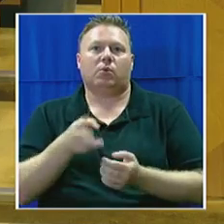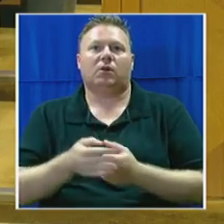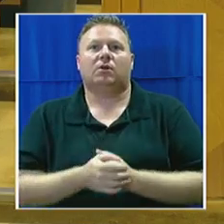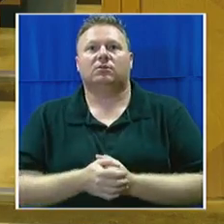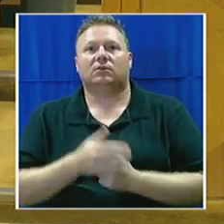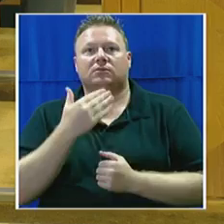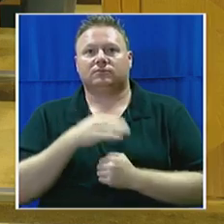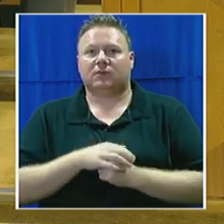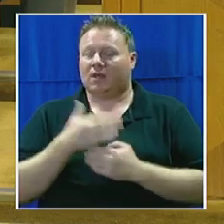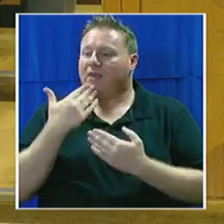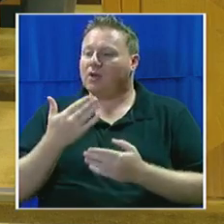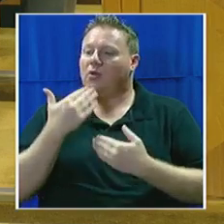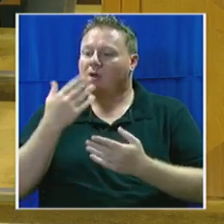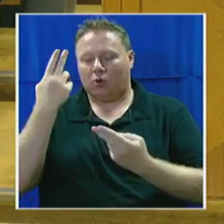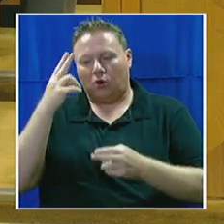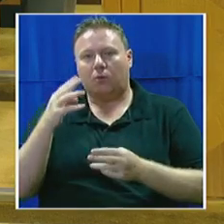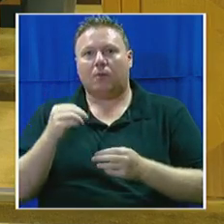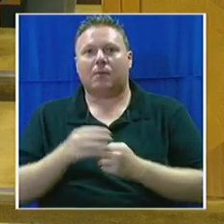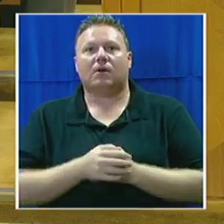Member. Honourable Machau.